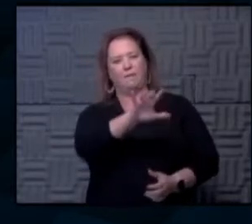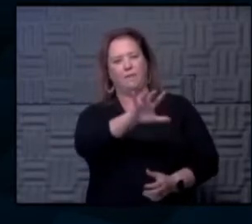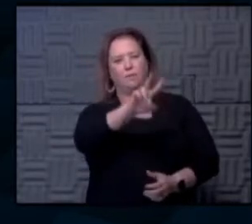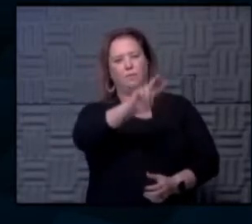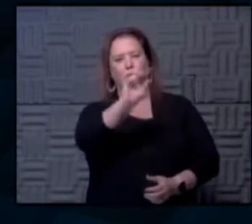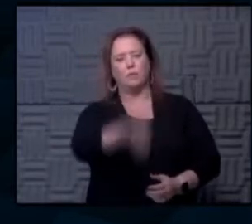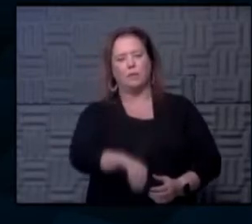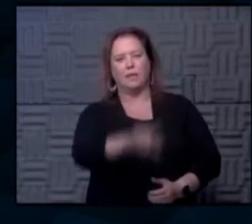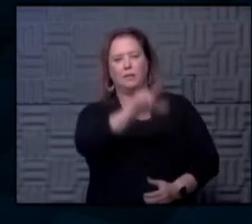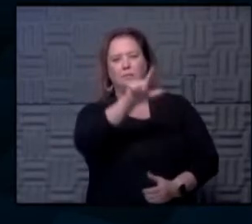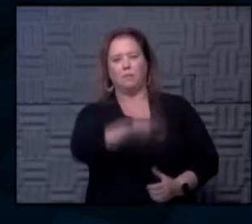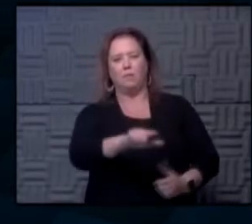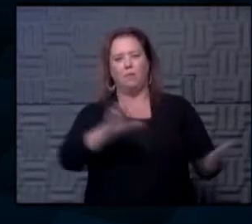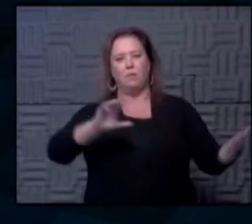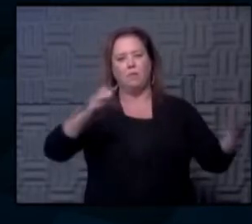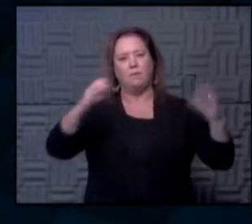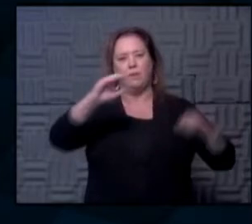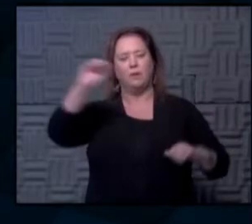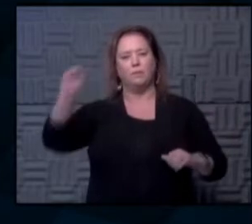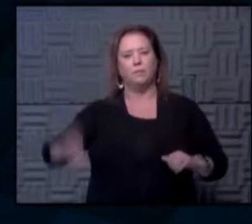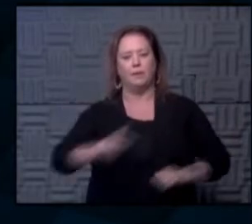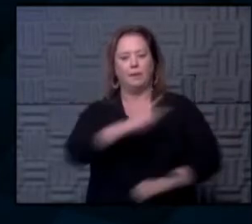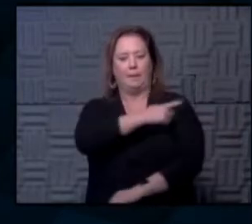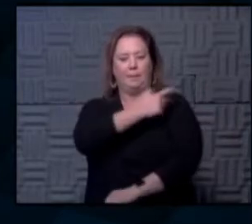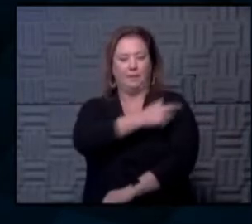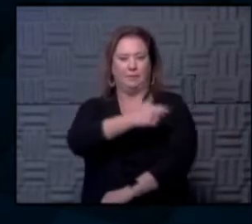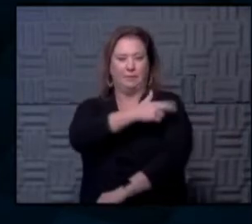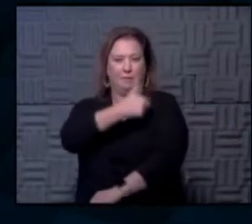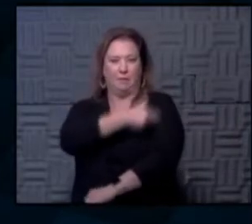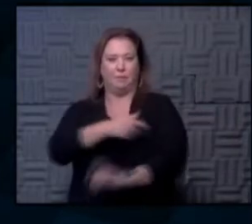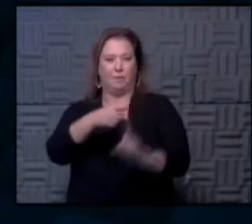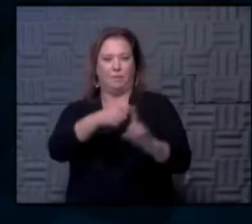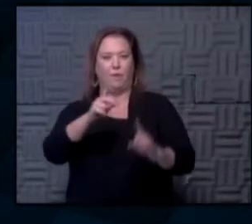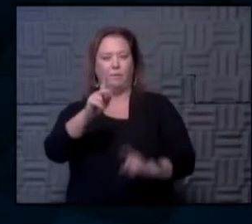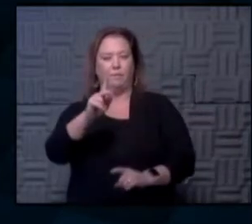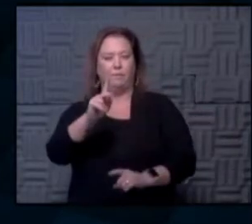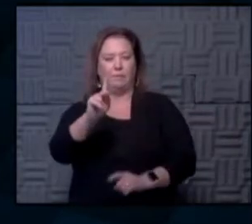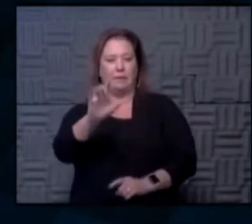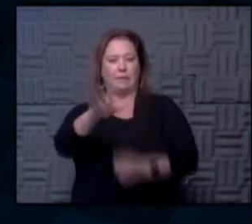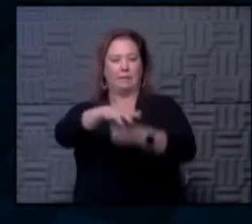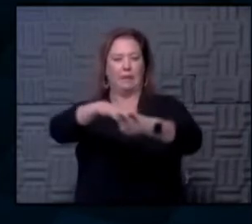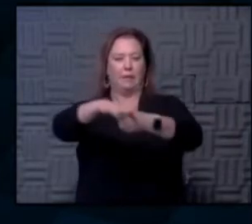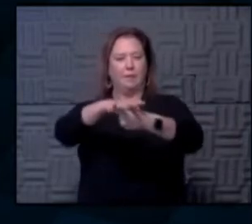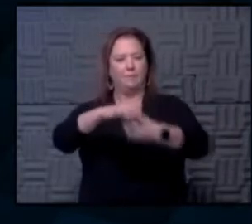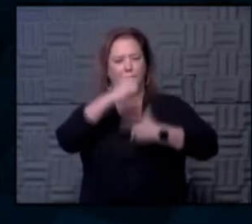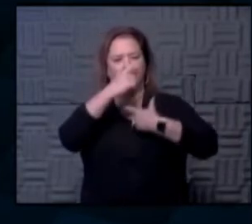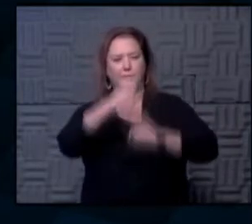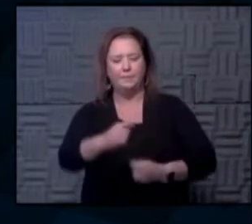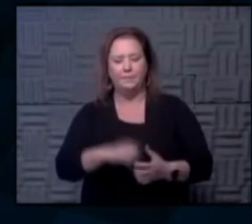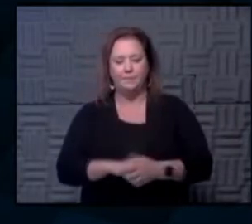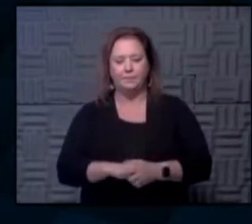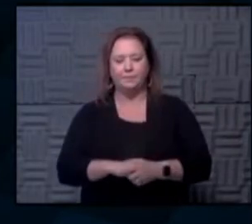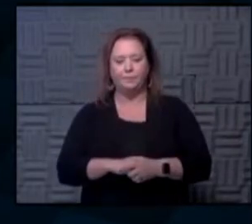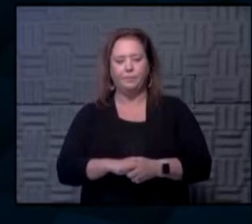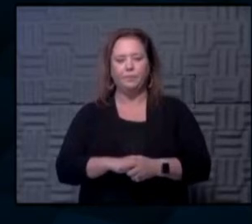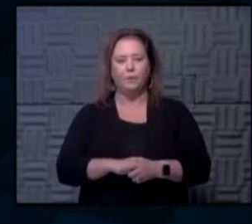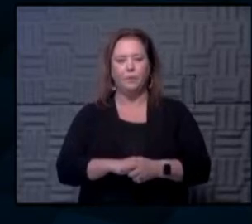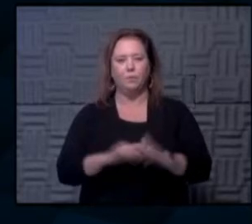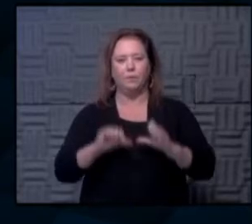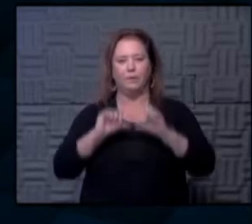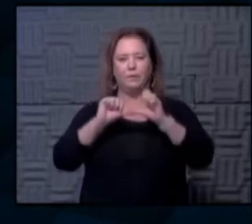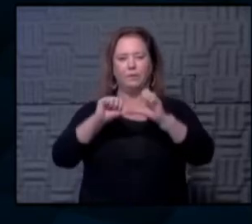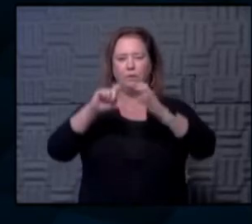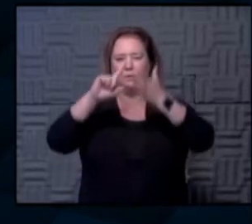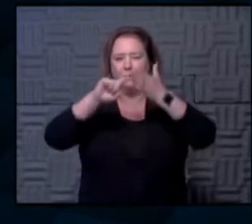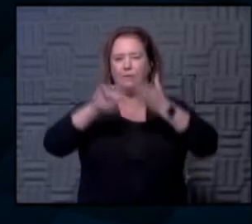the percentage of the patients in the hospital that are from the metro. So that's interesting. We'll continue to dig